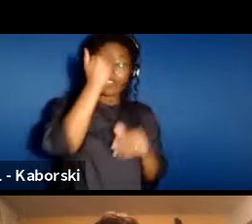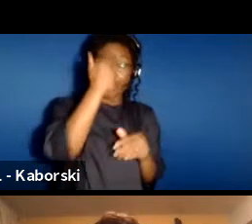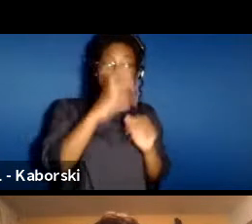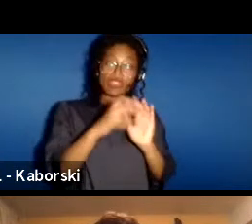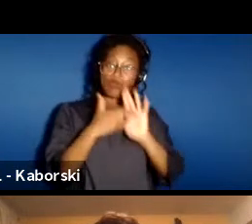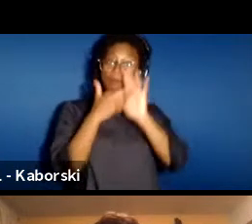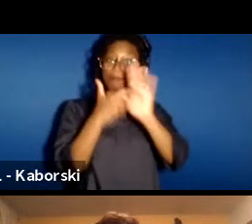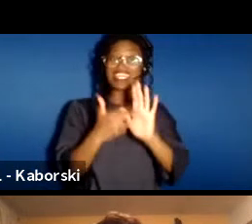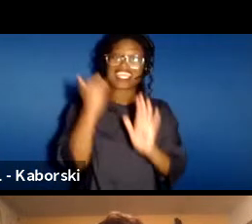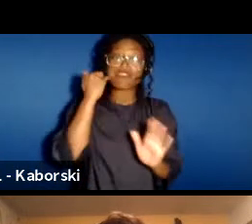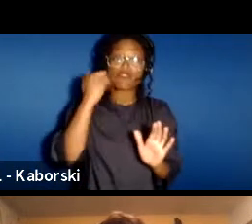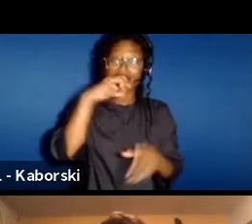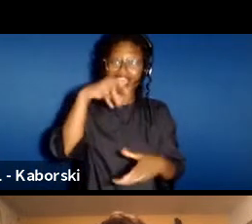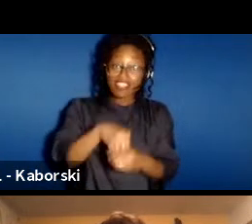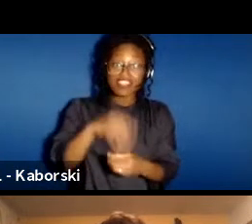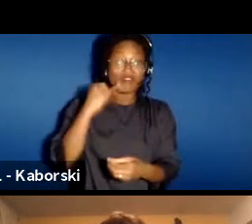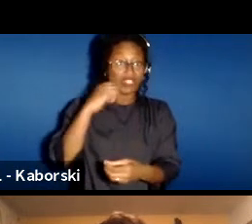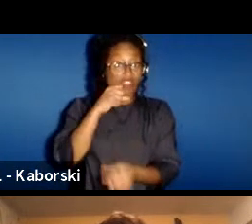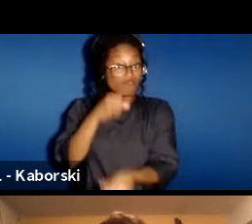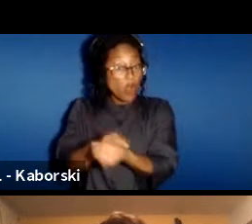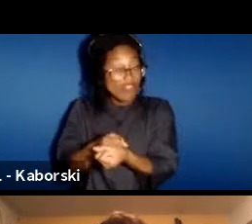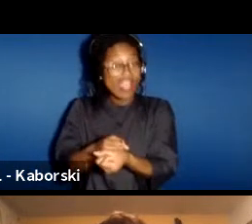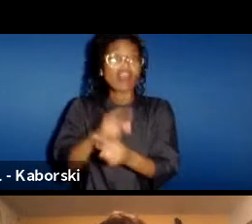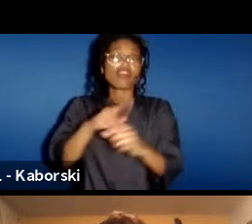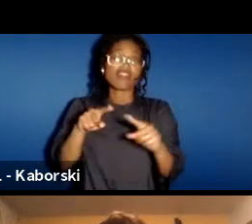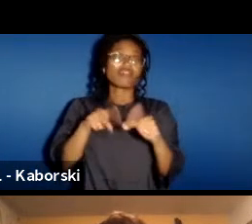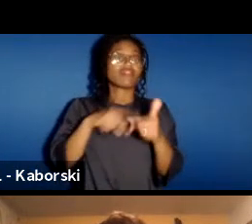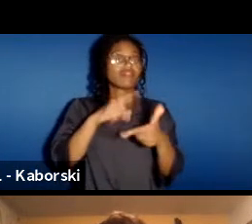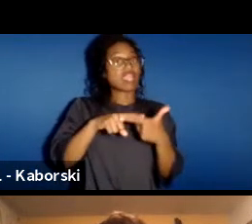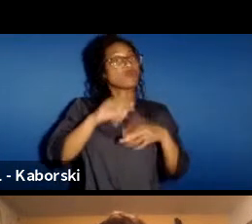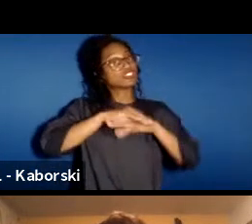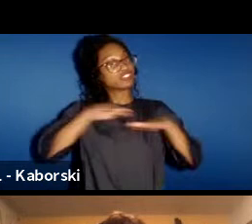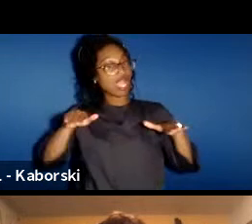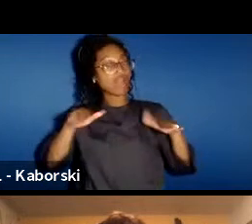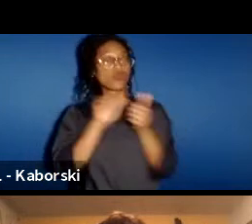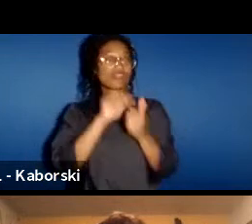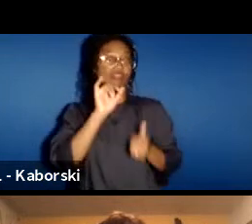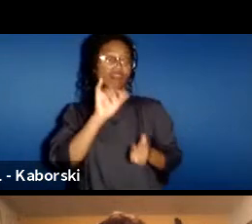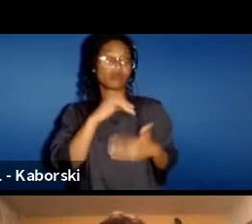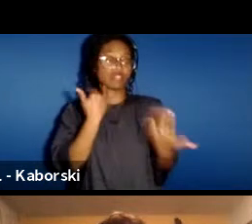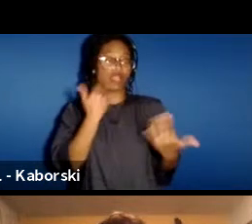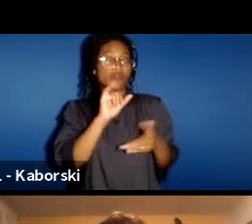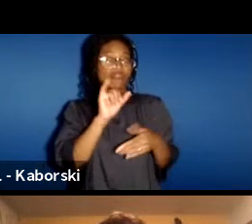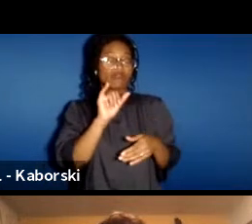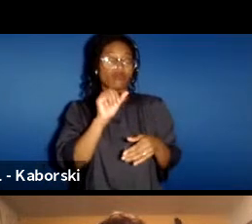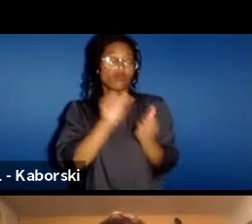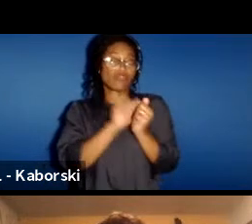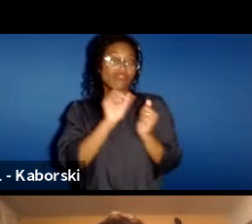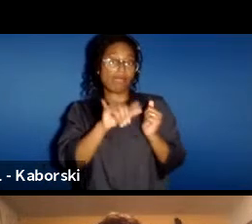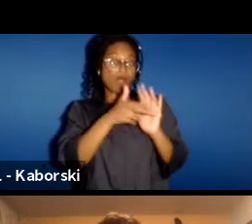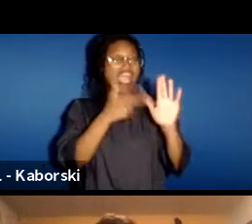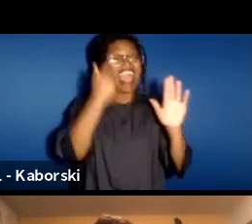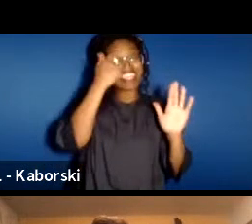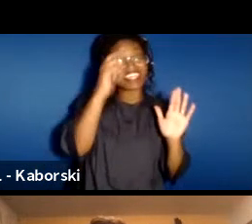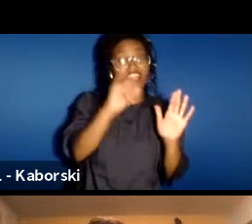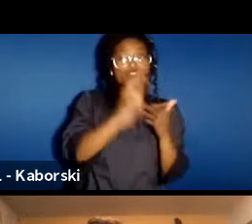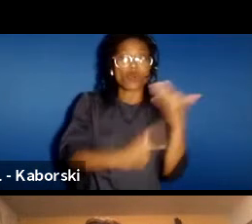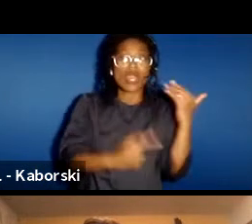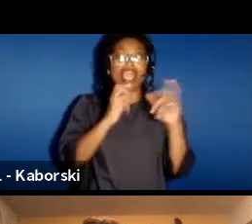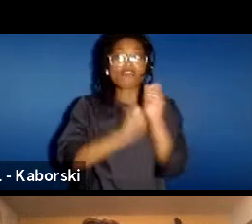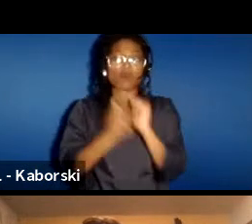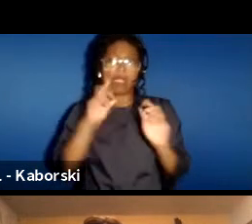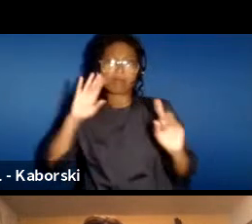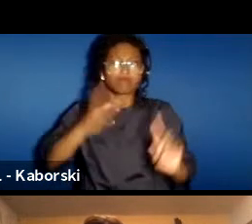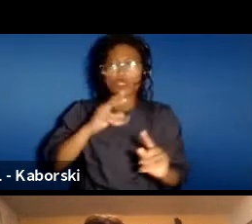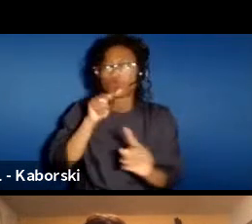if we're not into that, if we're not for that, then we're done with that brand, right? So I think that's what everyone is kind of honing in